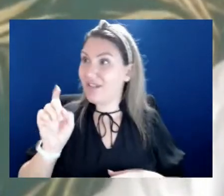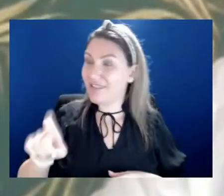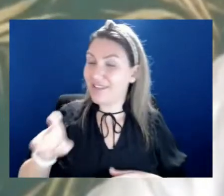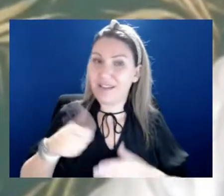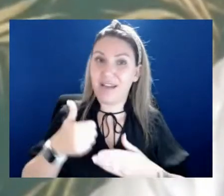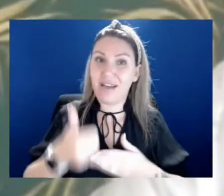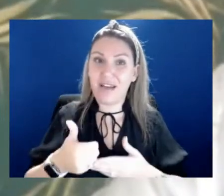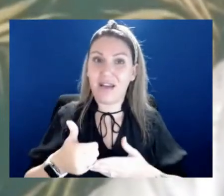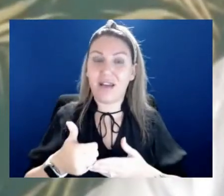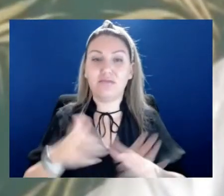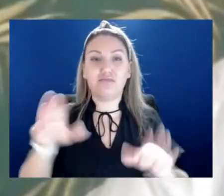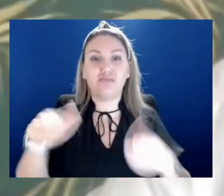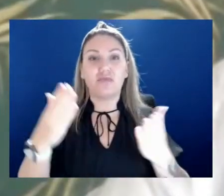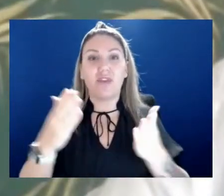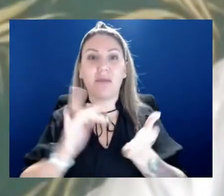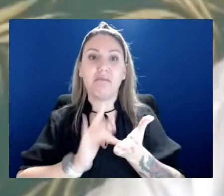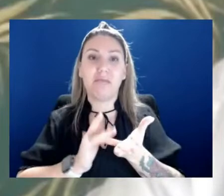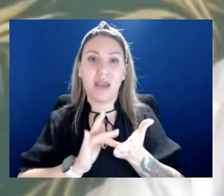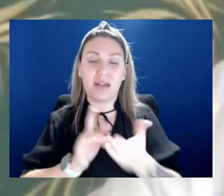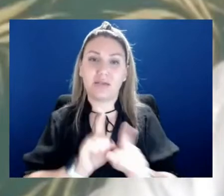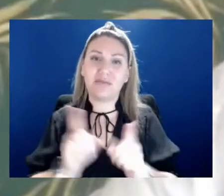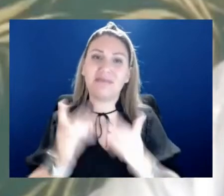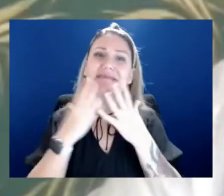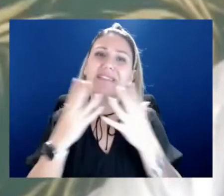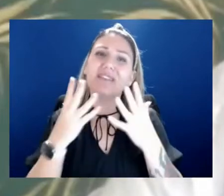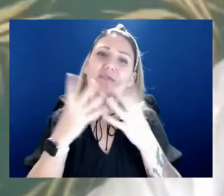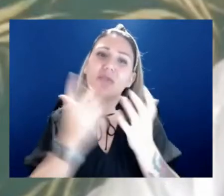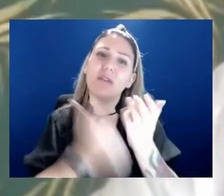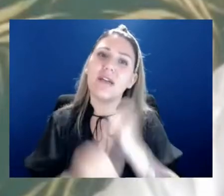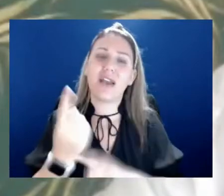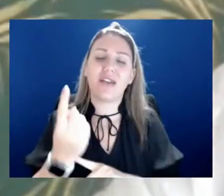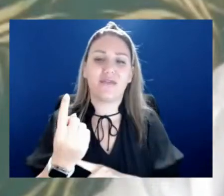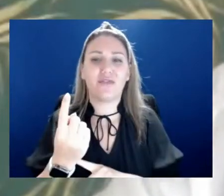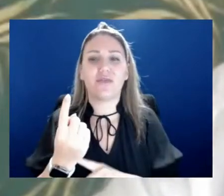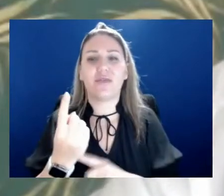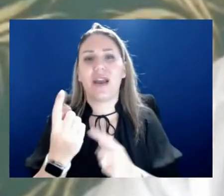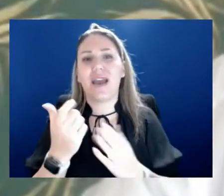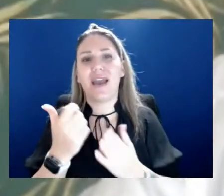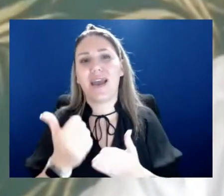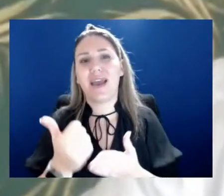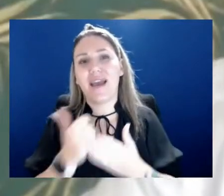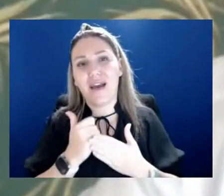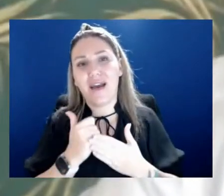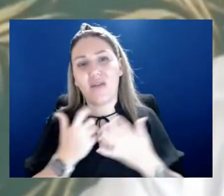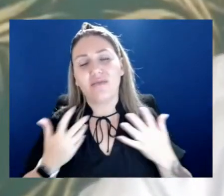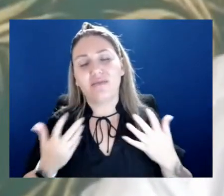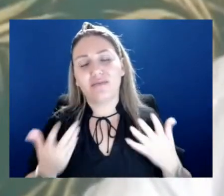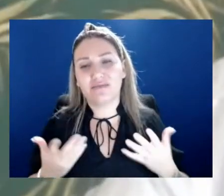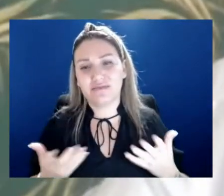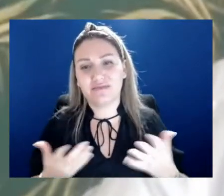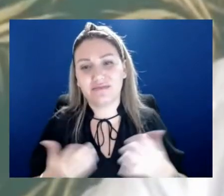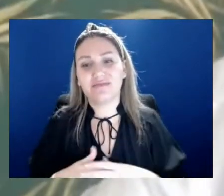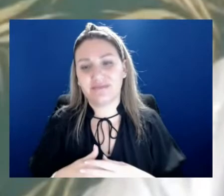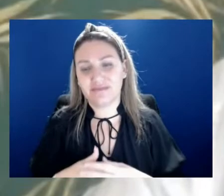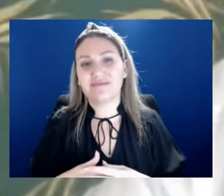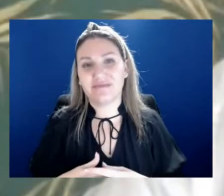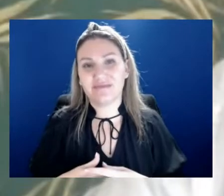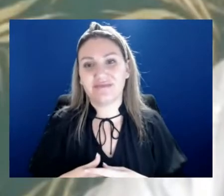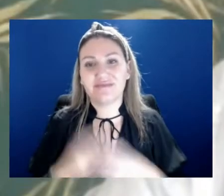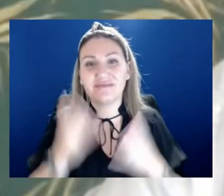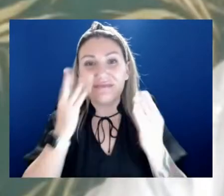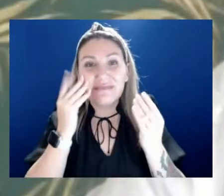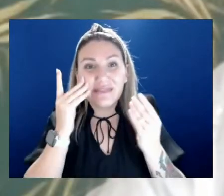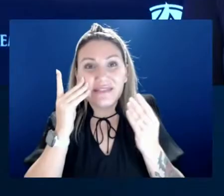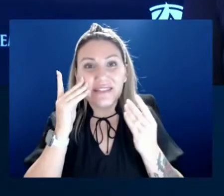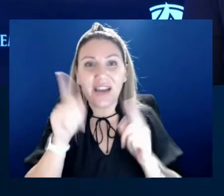and provide this medicine. Thank you, everybody who help and think about our country. Thank